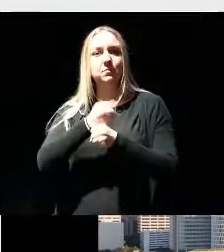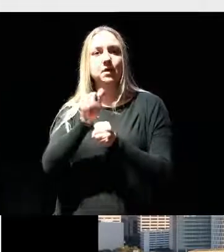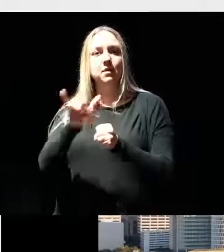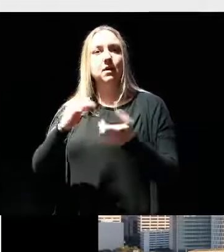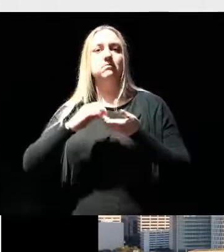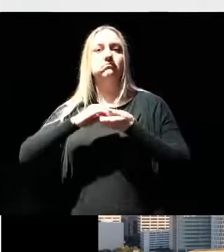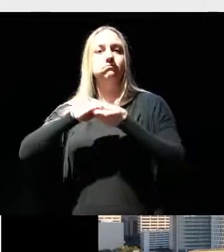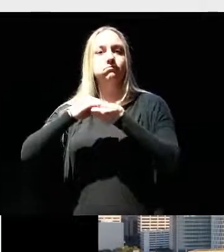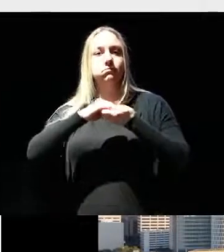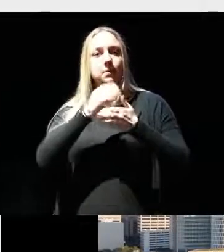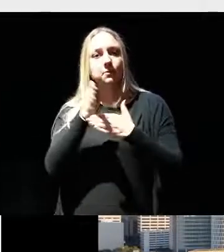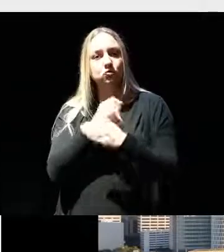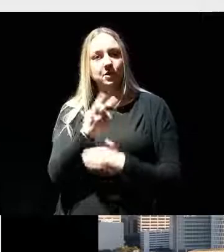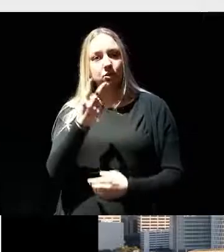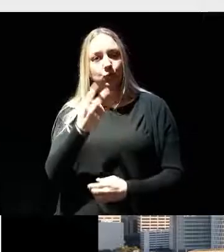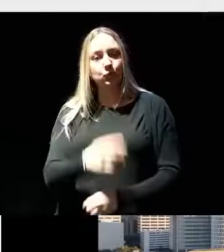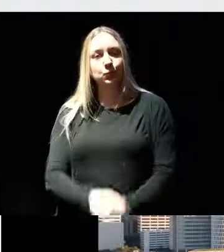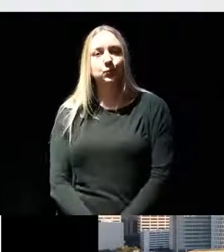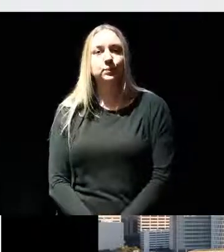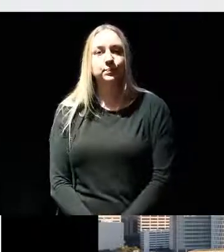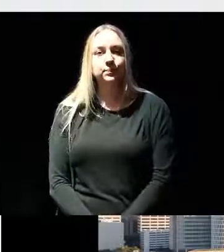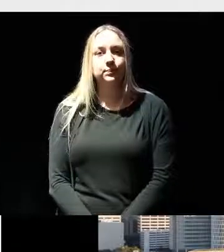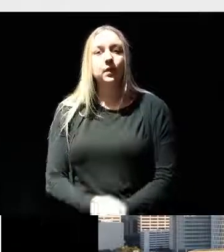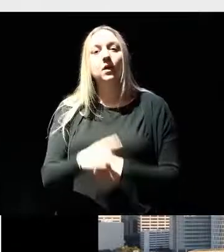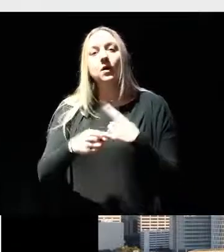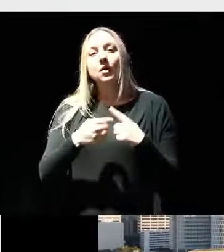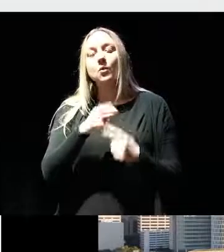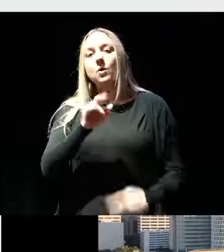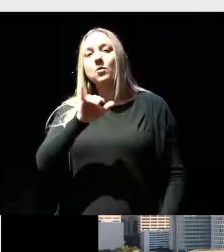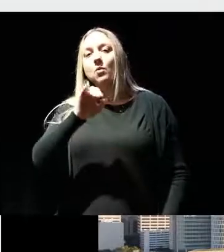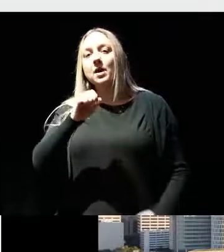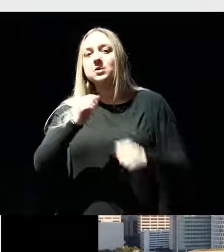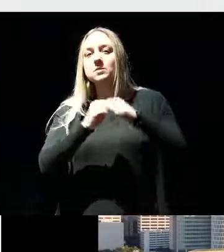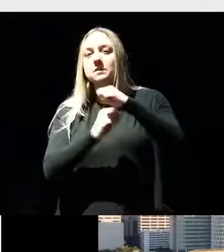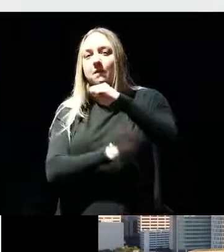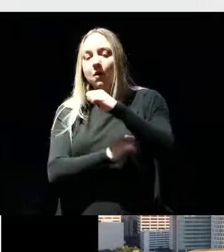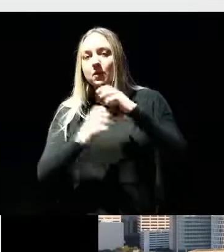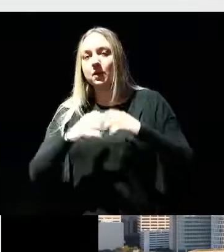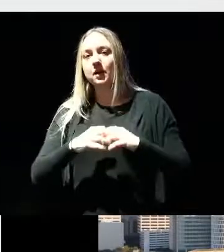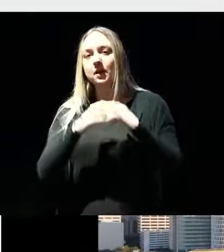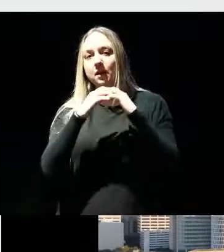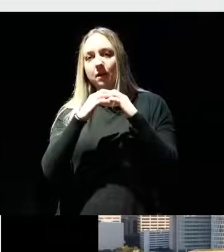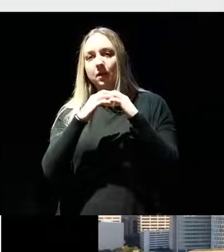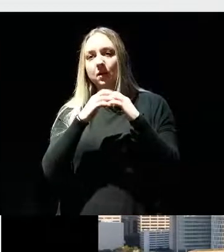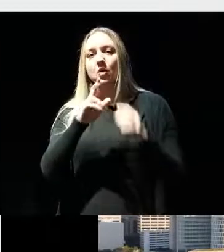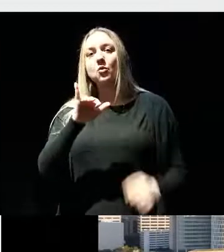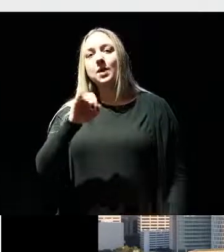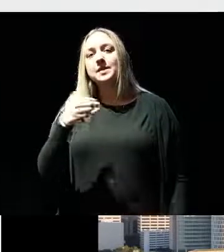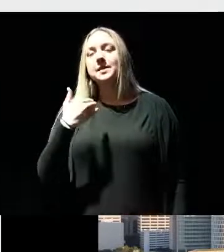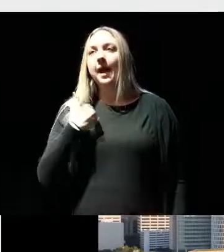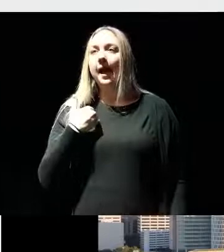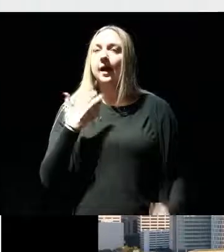internationally. When Rice was founded, it had three